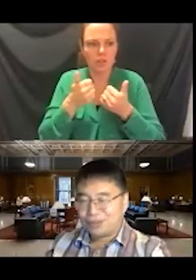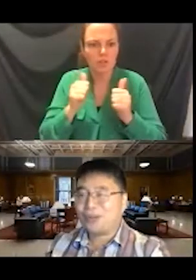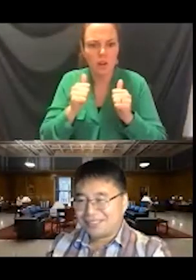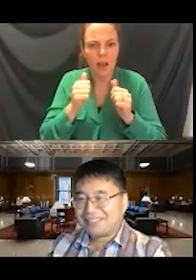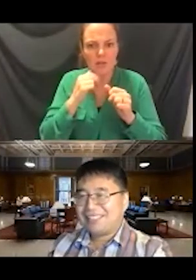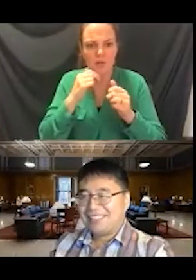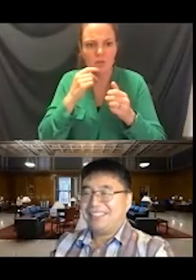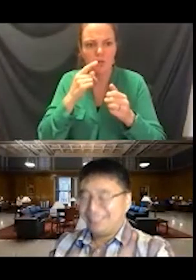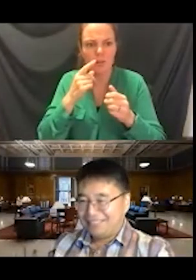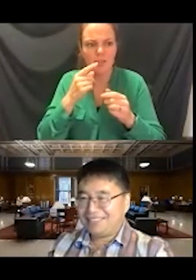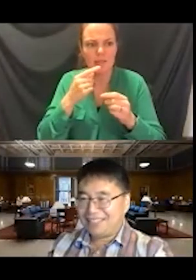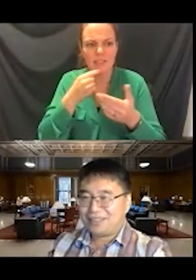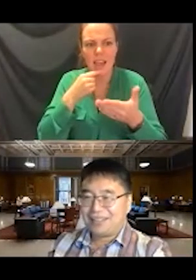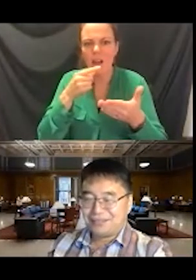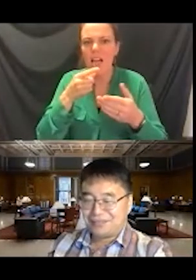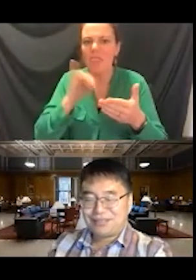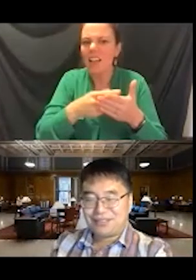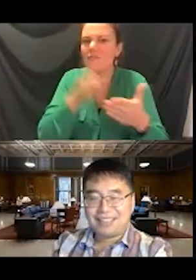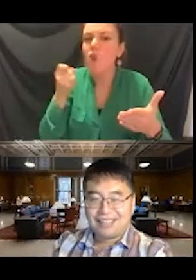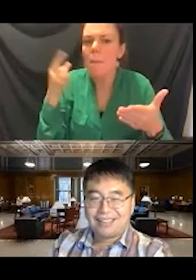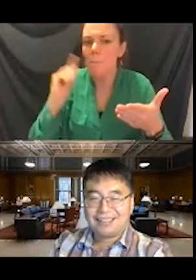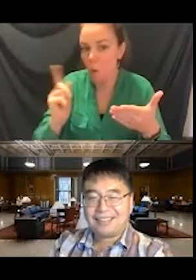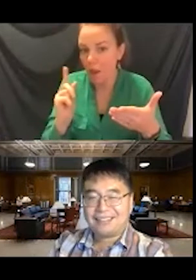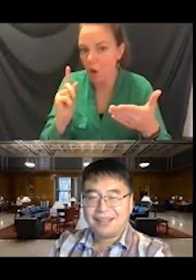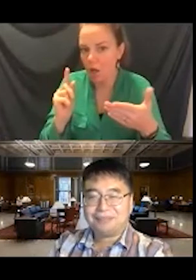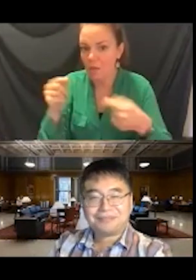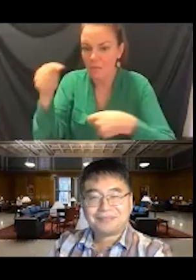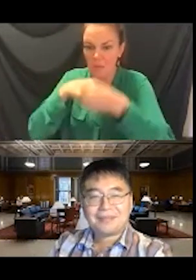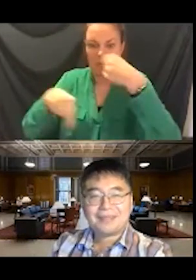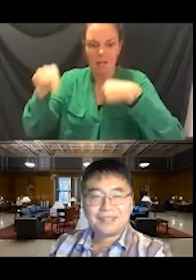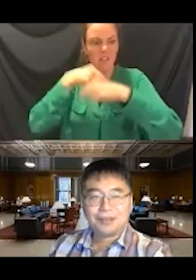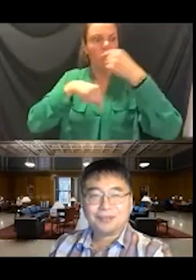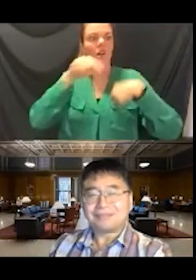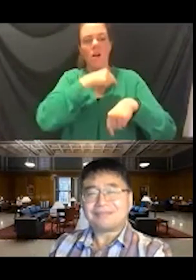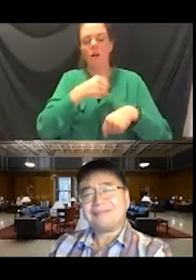the source, it takes a lot of effort and time.